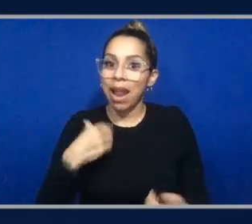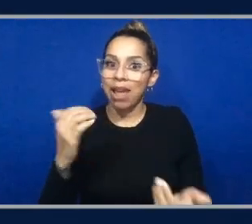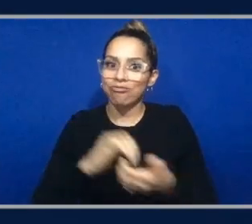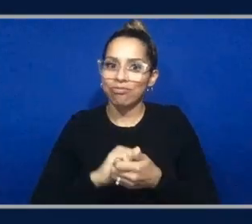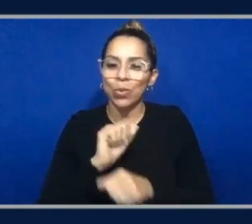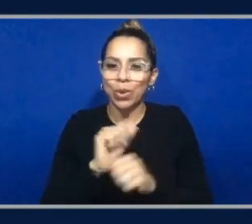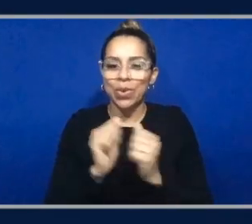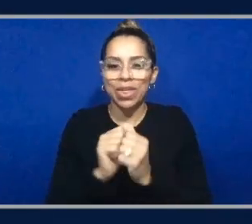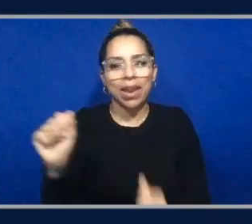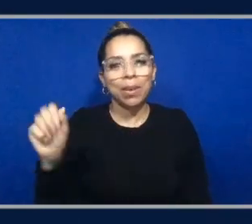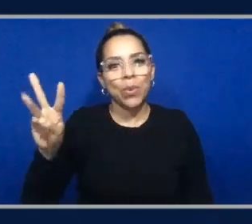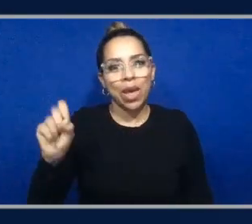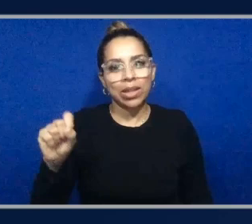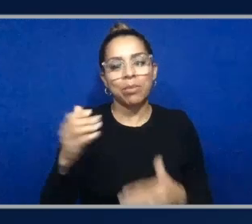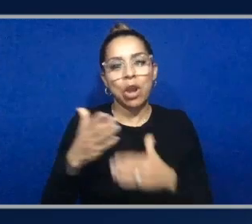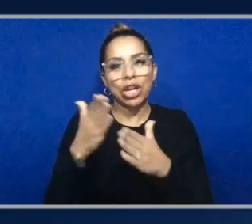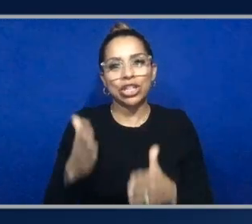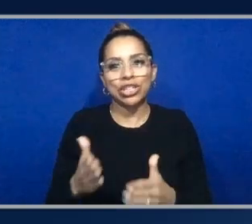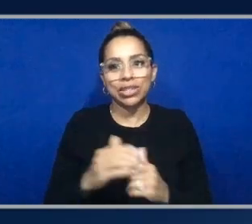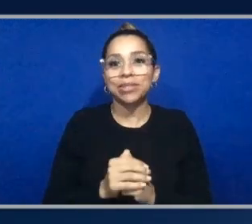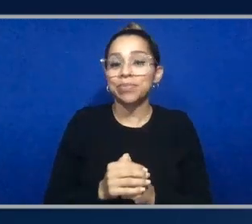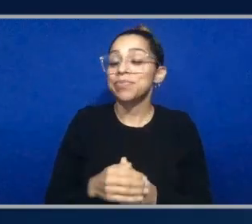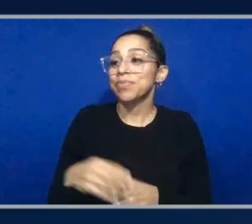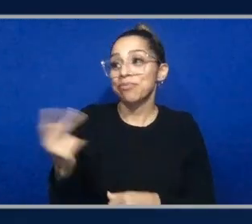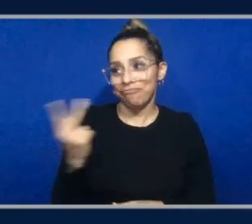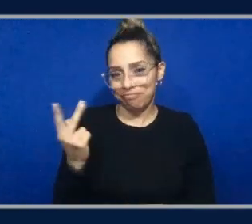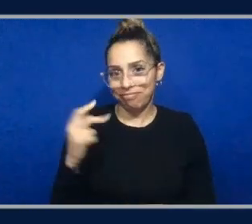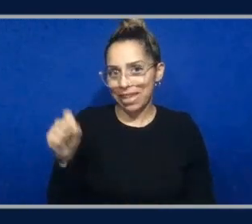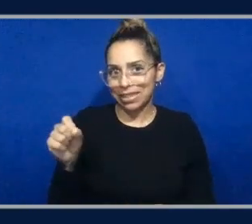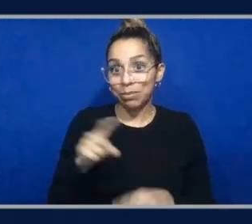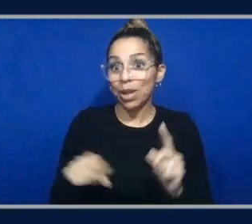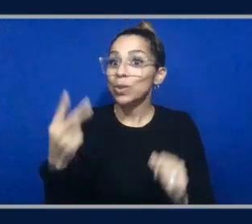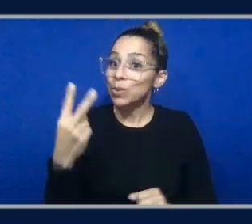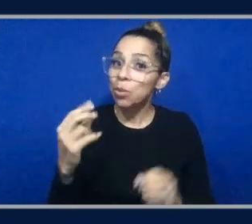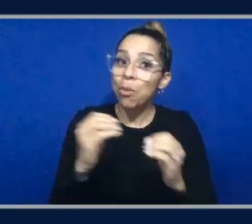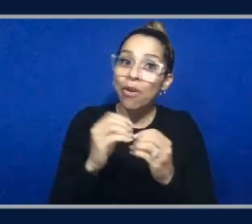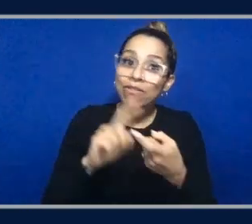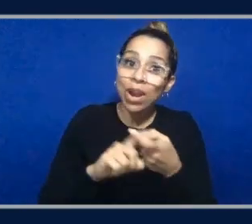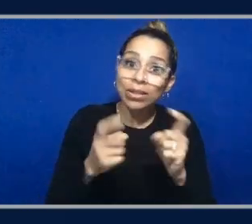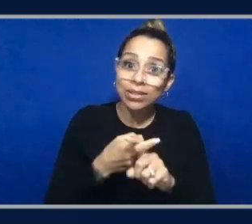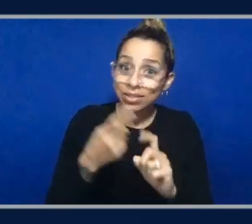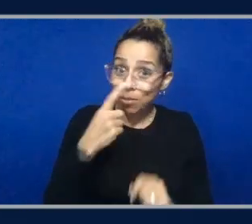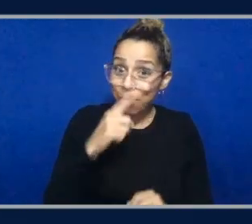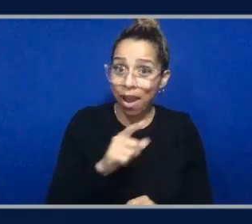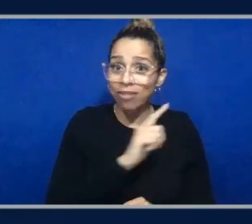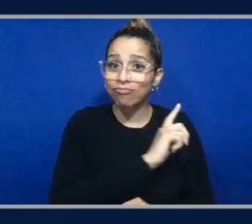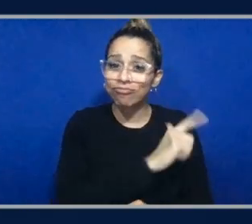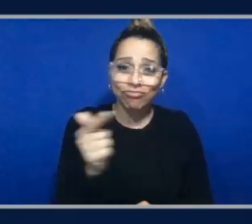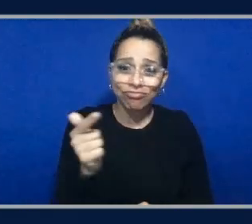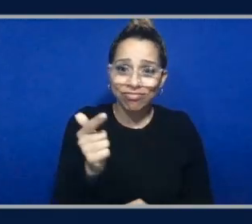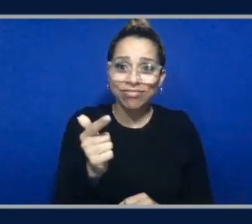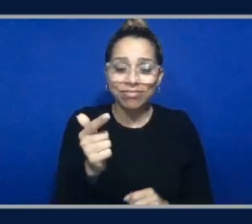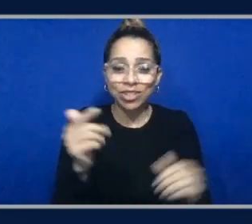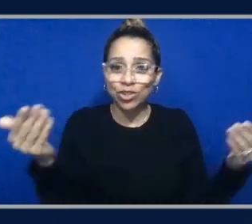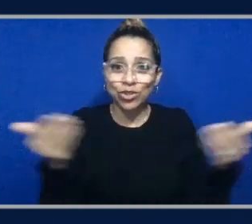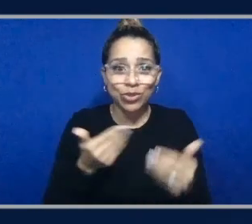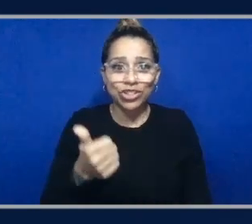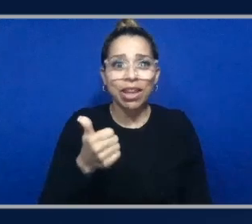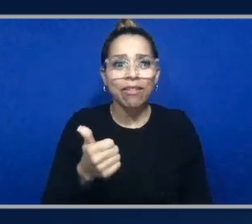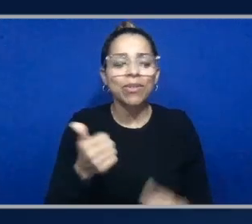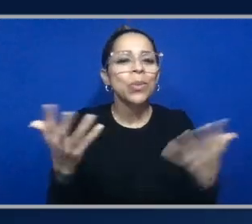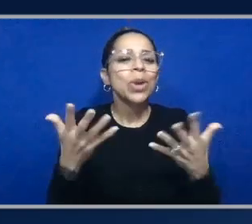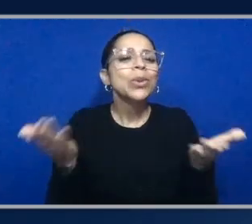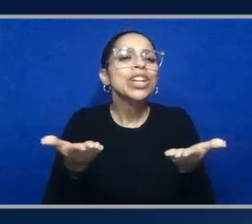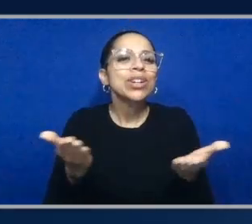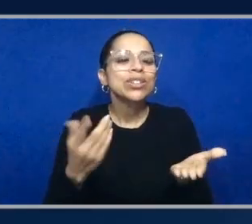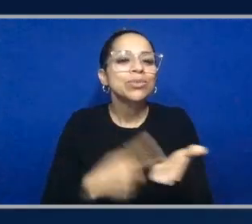in addition to us, which is super fun, we have two more friends. So can you guys just go down the line, do your thing, tell us what you're here to talk about? Yeah, absolutely.